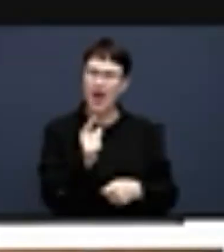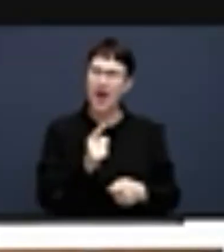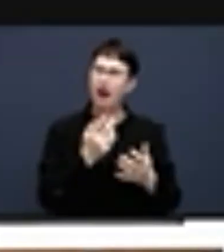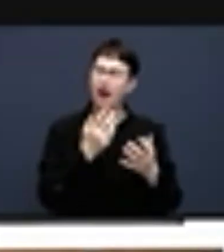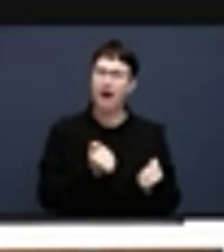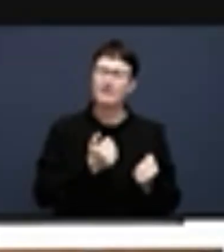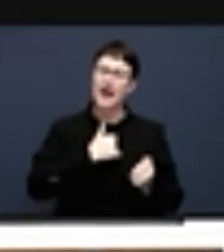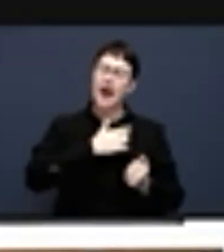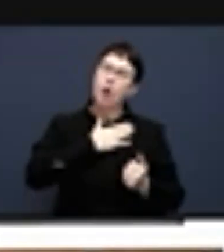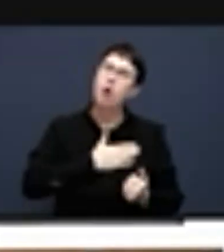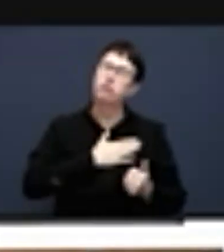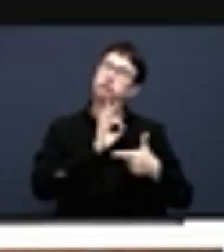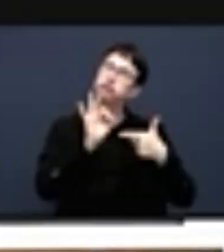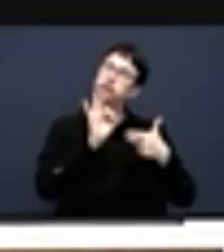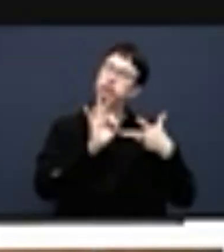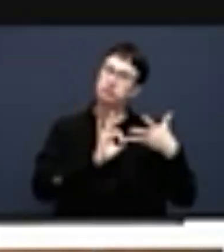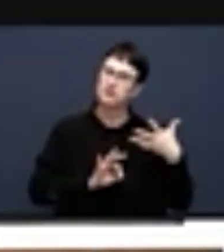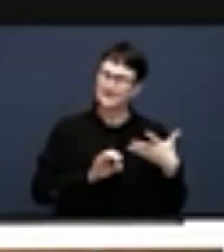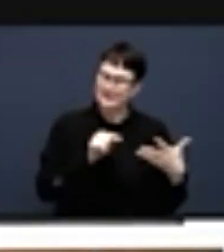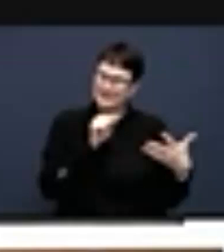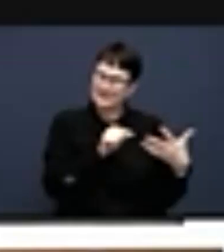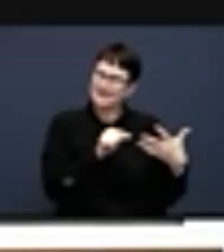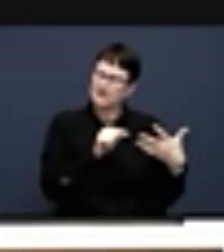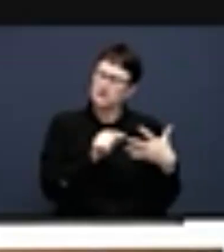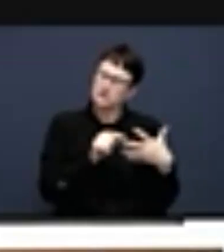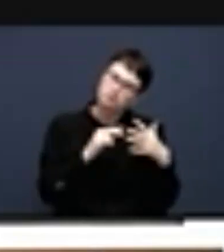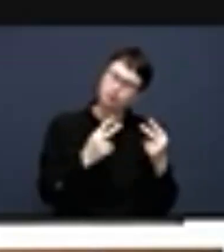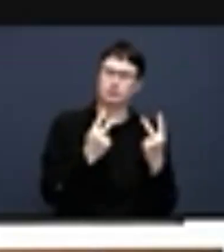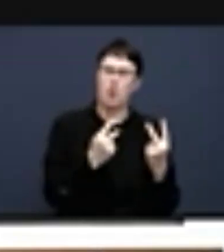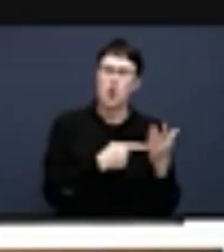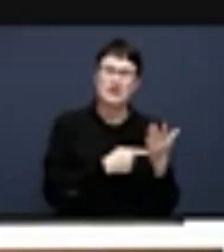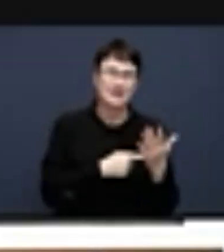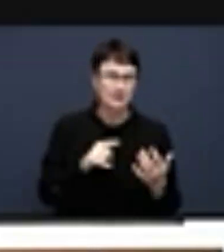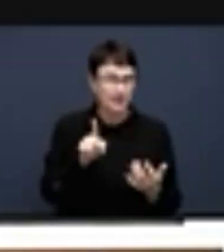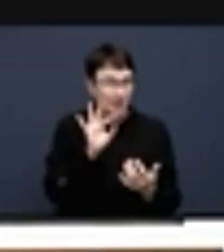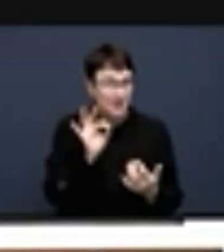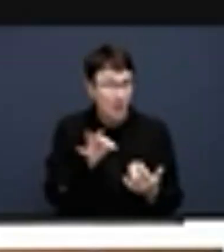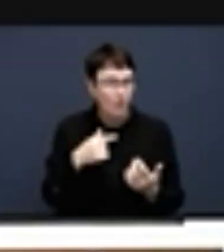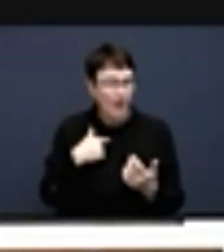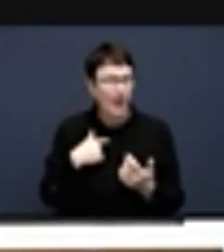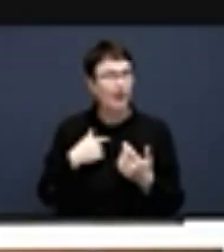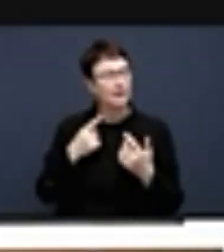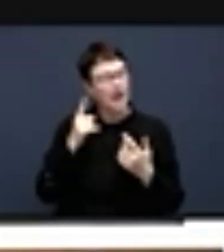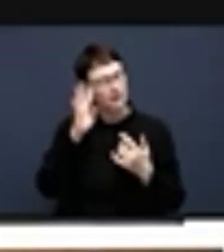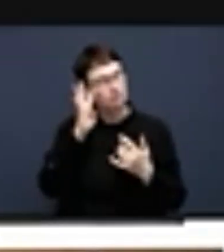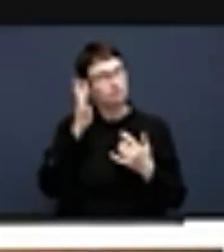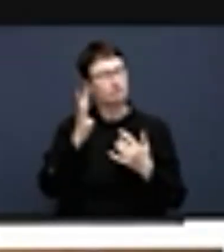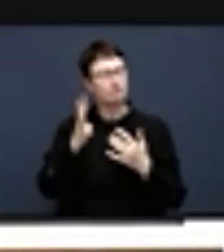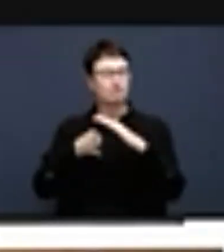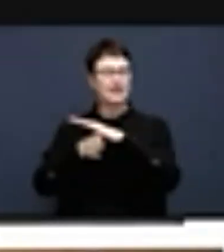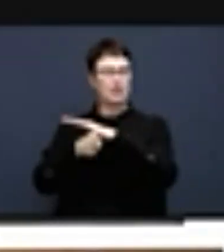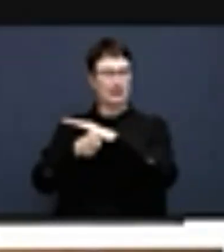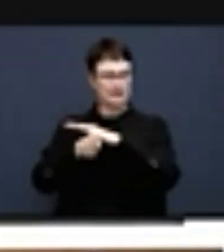with disabilities, that's the whole reason we do accessibility, right? So, yeah. So you had a long list of things